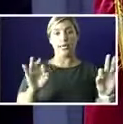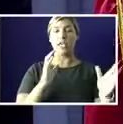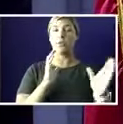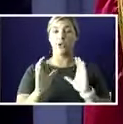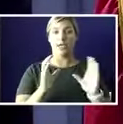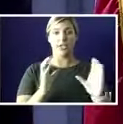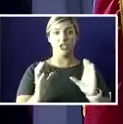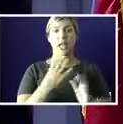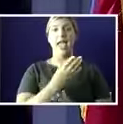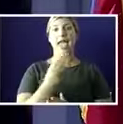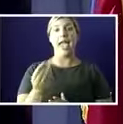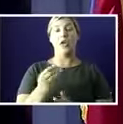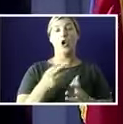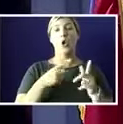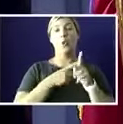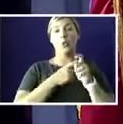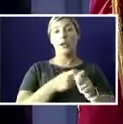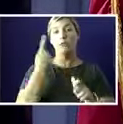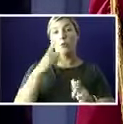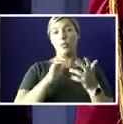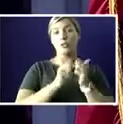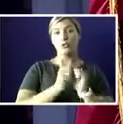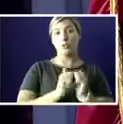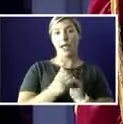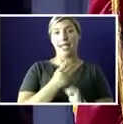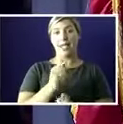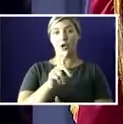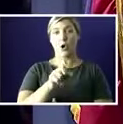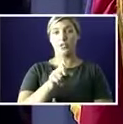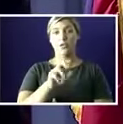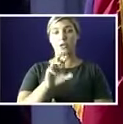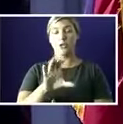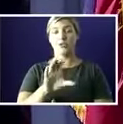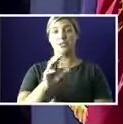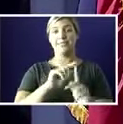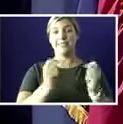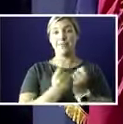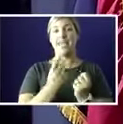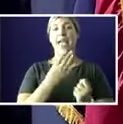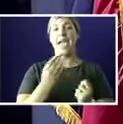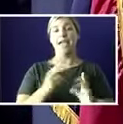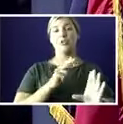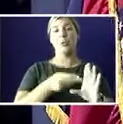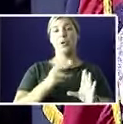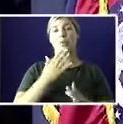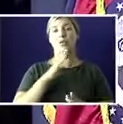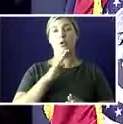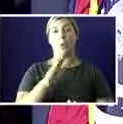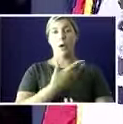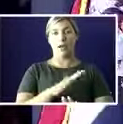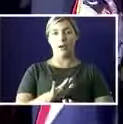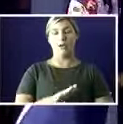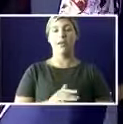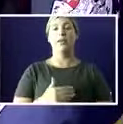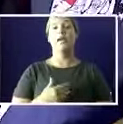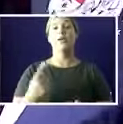running for the Bulldog cross country and track teams and singing in their choirs. Would you please join me in welcoming Lauren Lau?